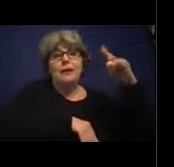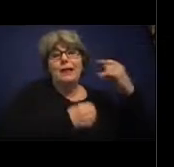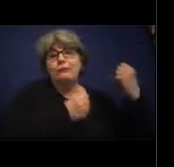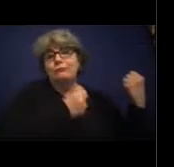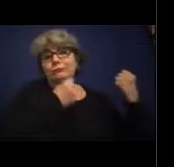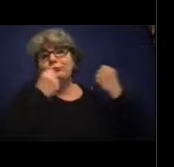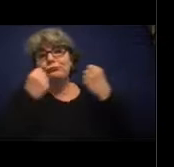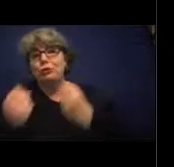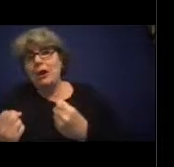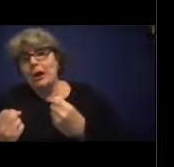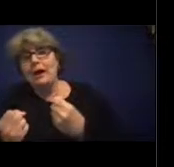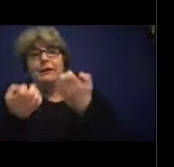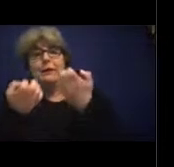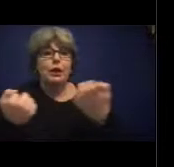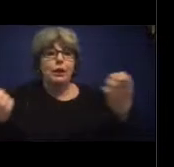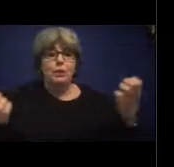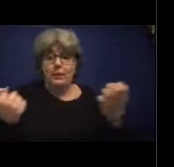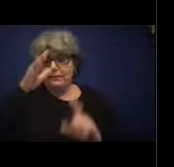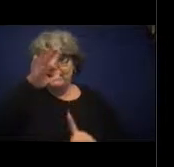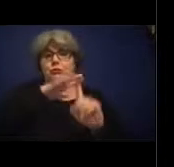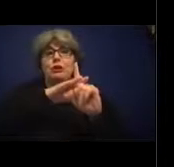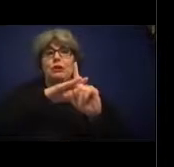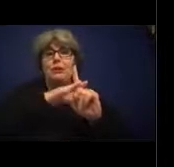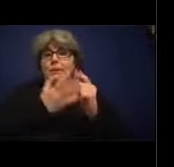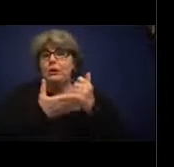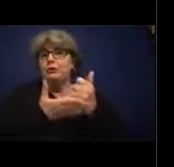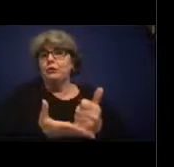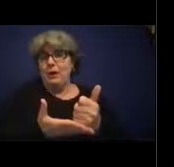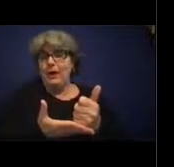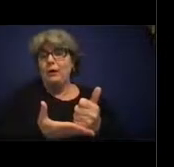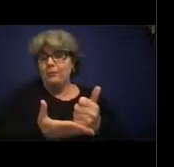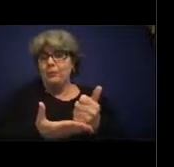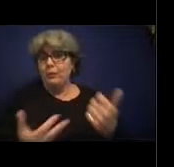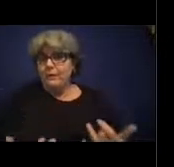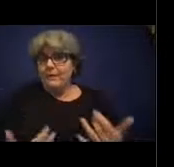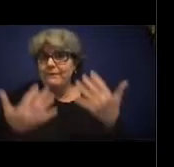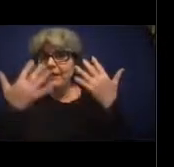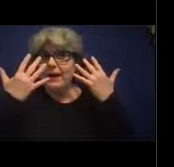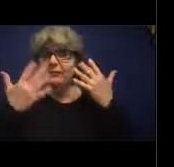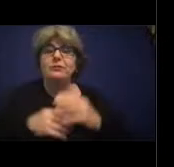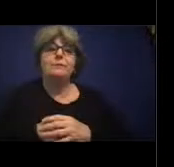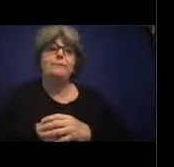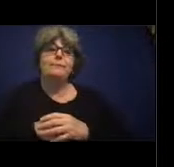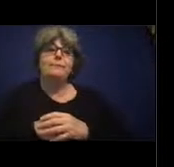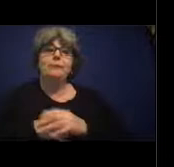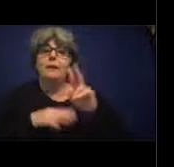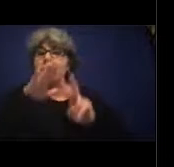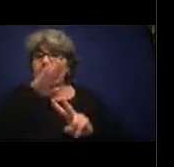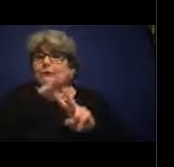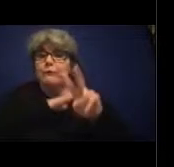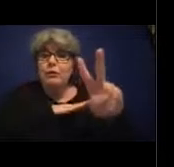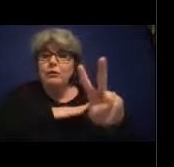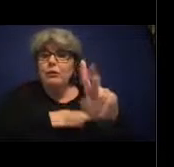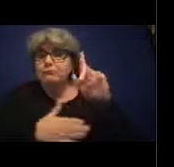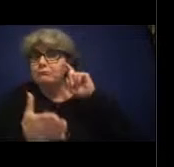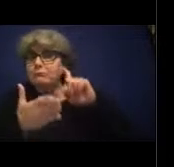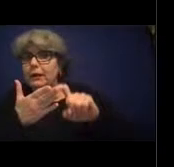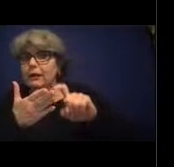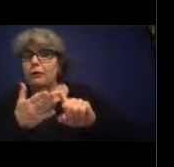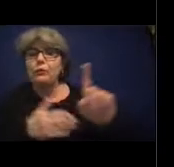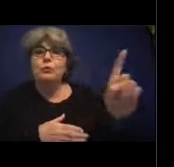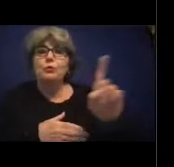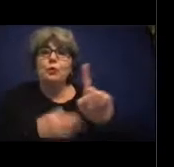they take all their equipment and they are there and they're ready to help out. And so they do on-site forecasting. So they get to learn exactly